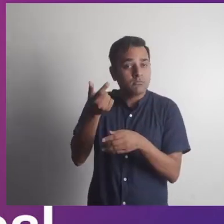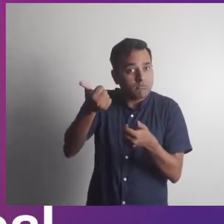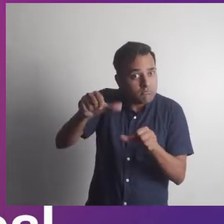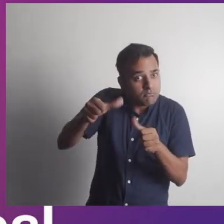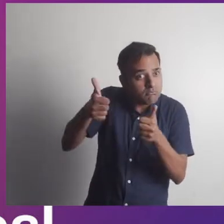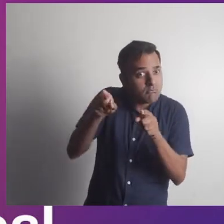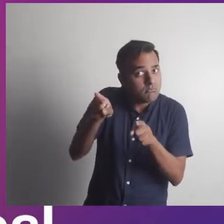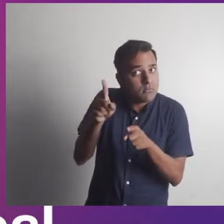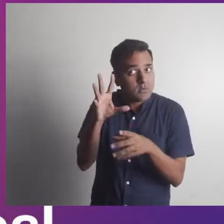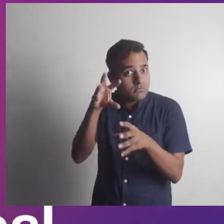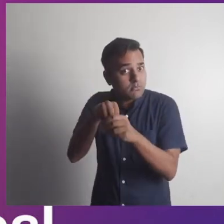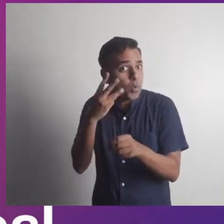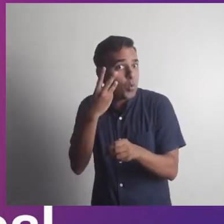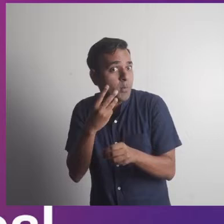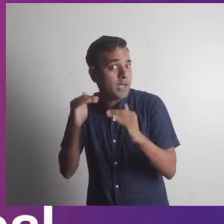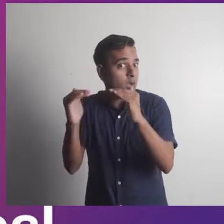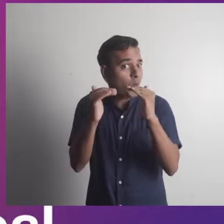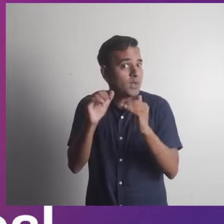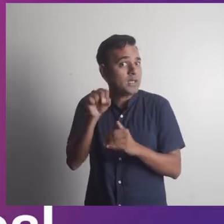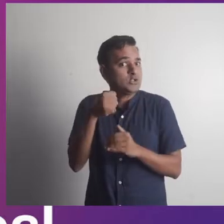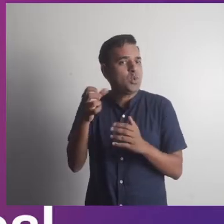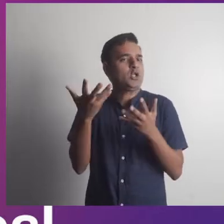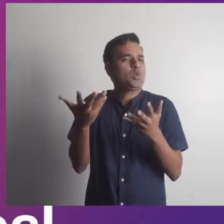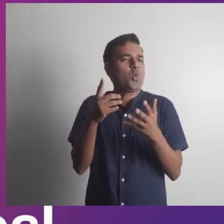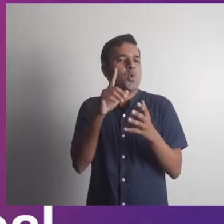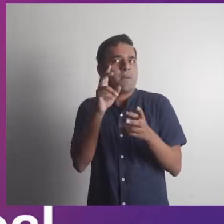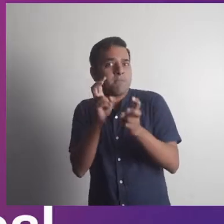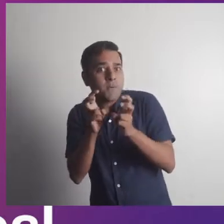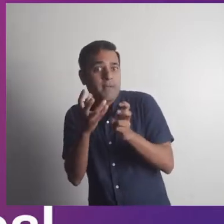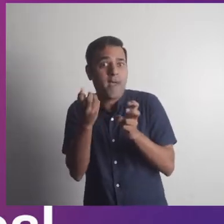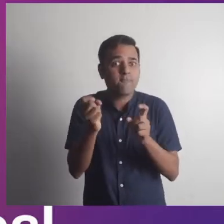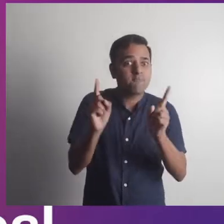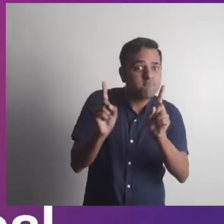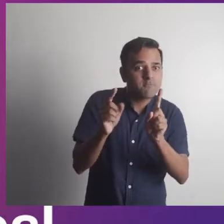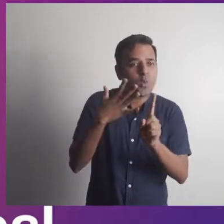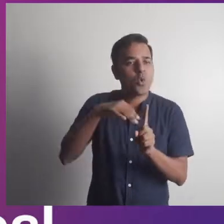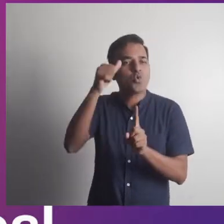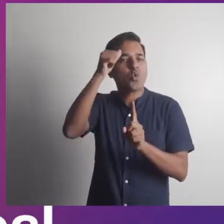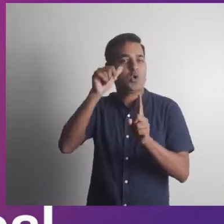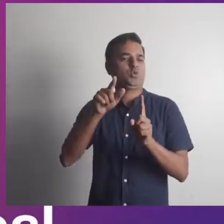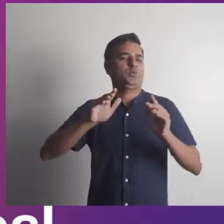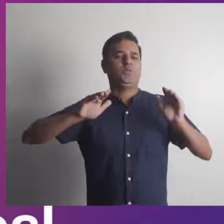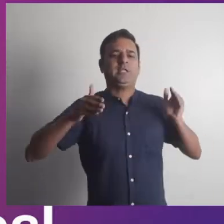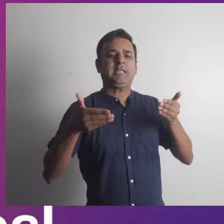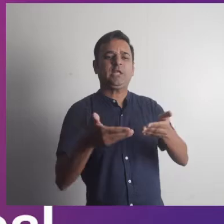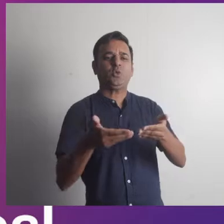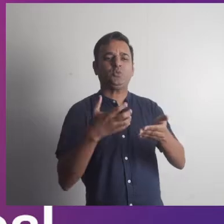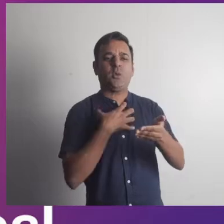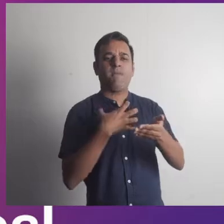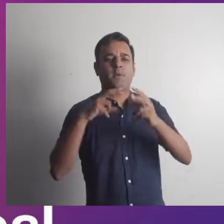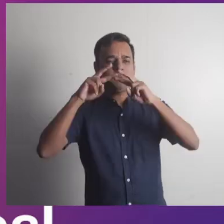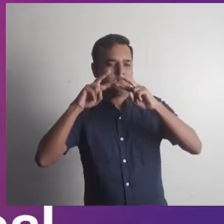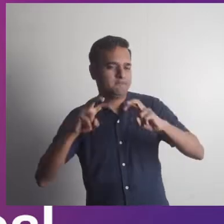little caveat that this is just an introduction. And so we have to explore more, as